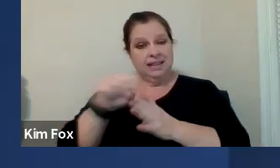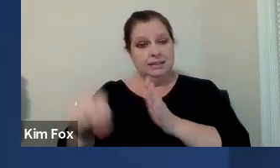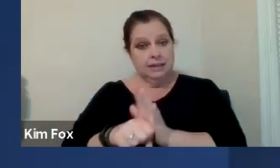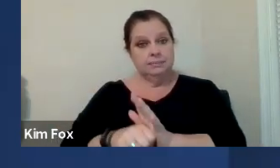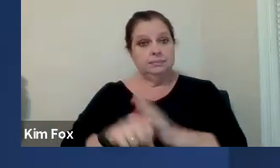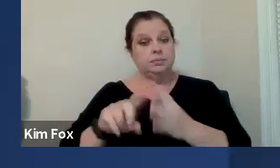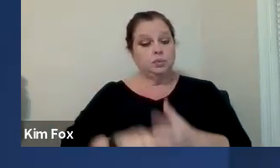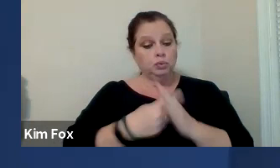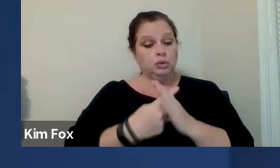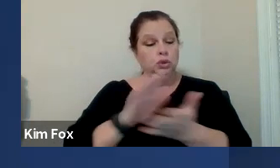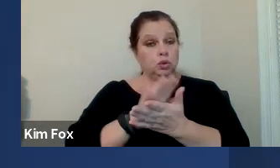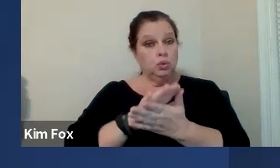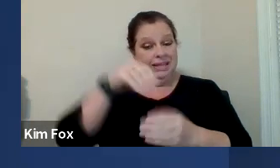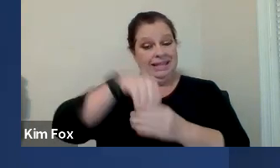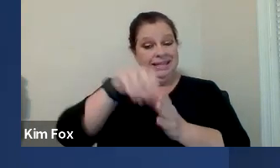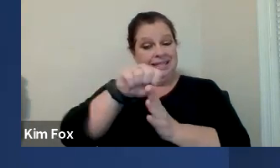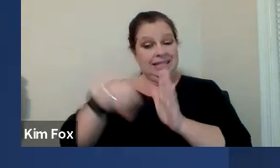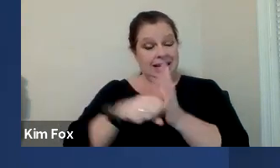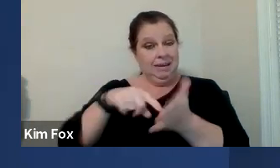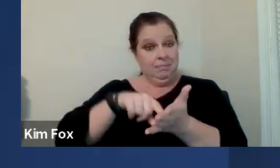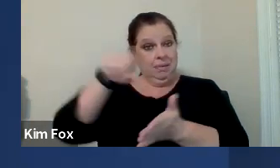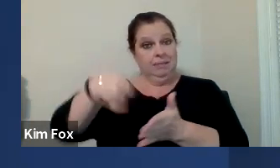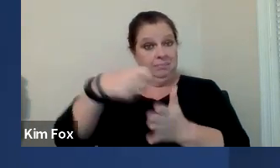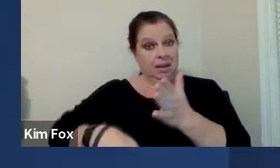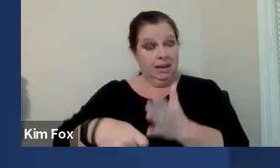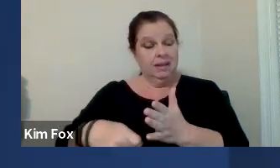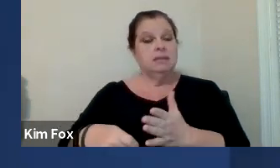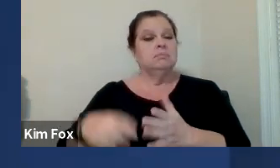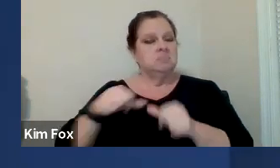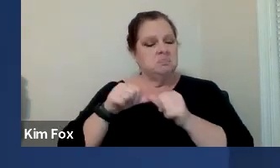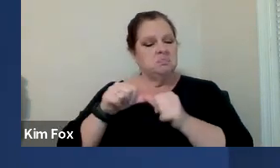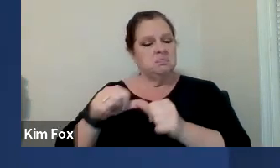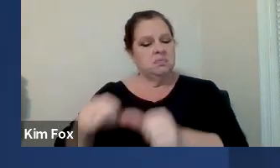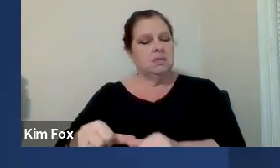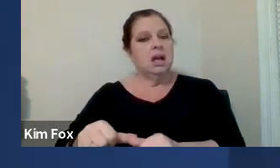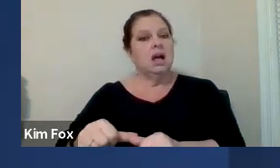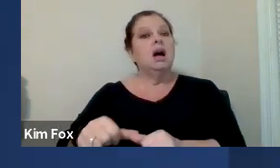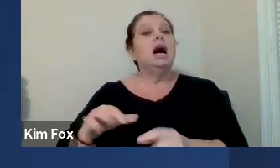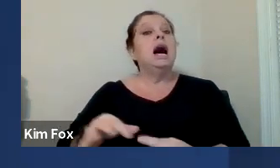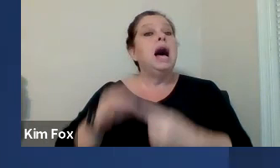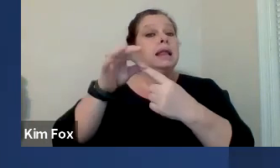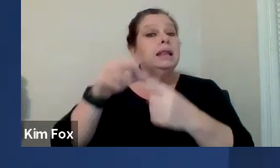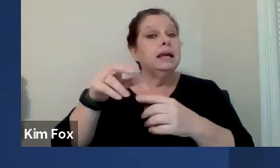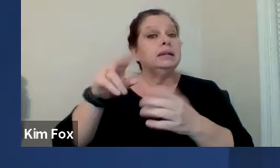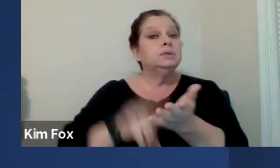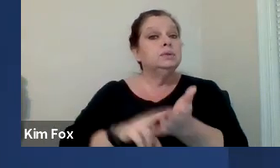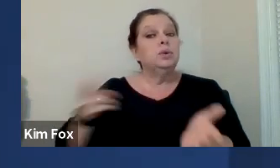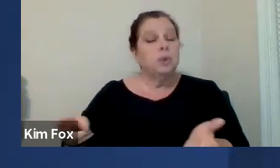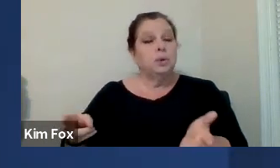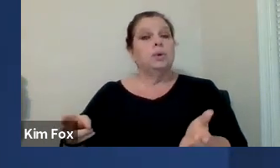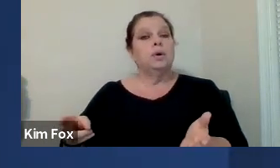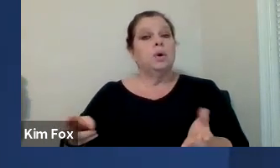start school with an in-state tuition, you maintain that unless you disenroll or there's a long lapse in